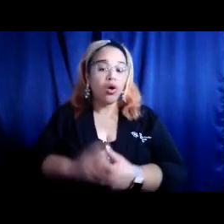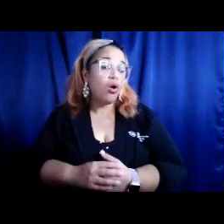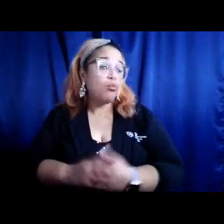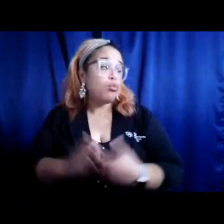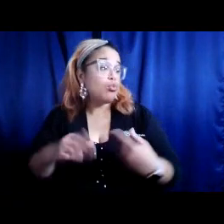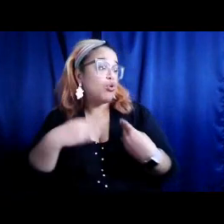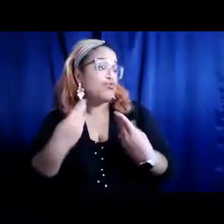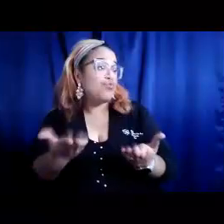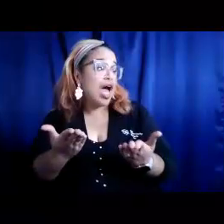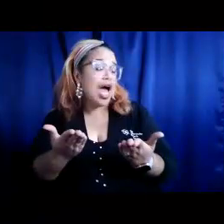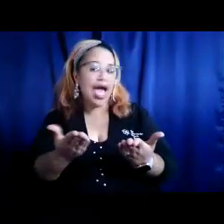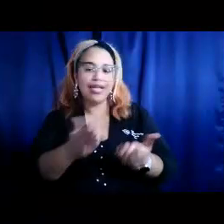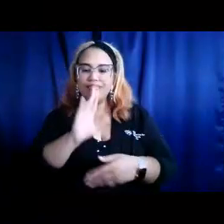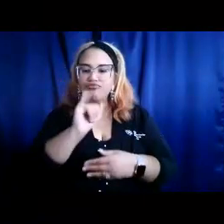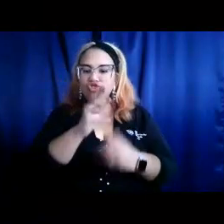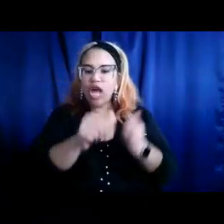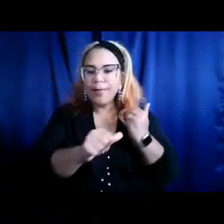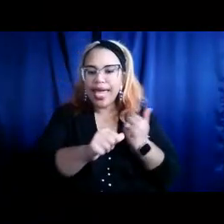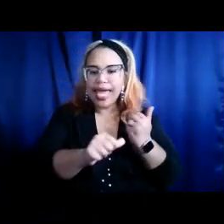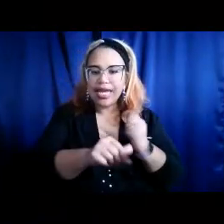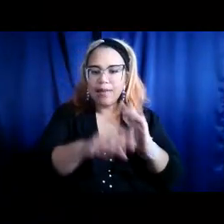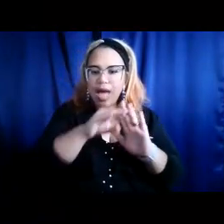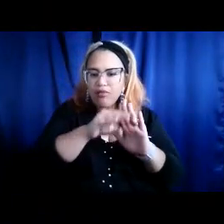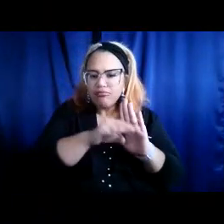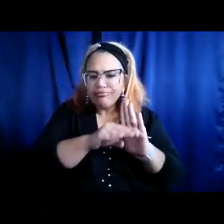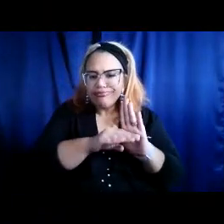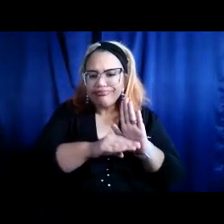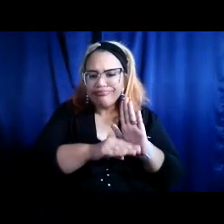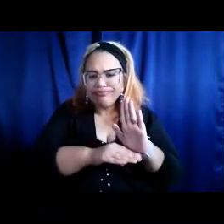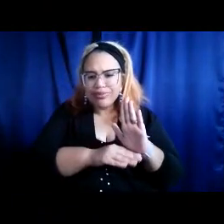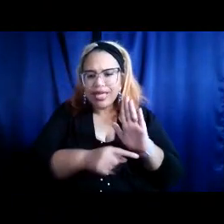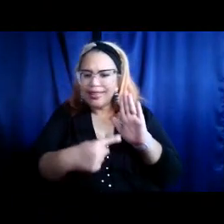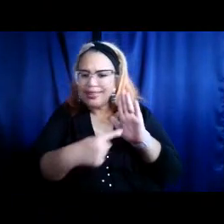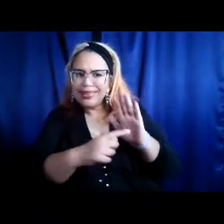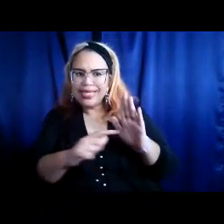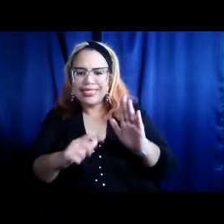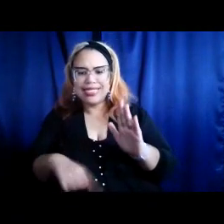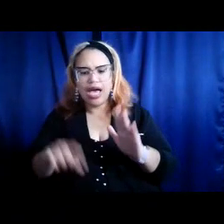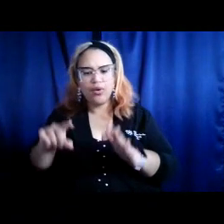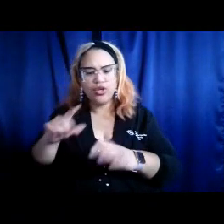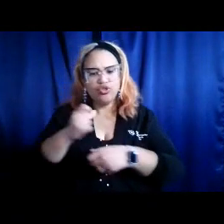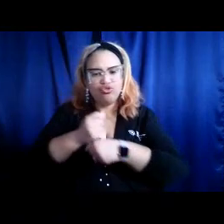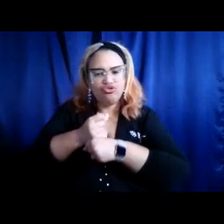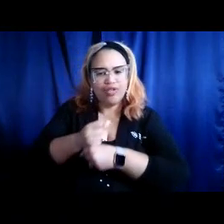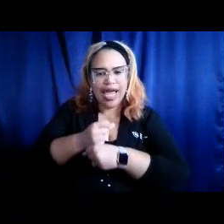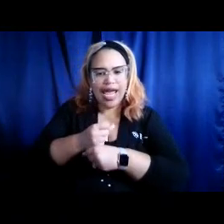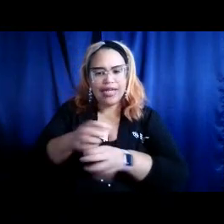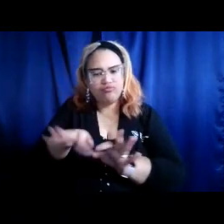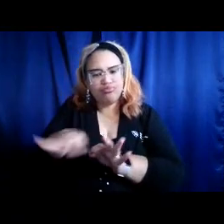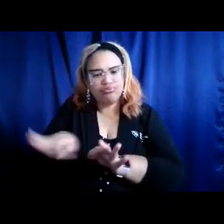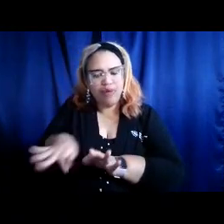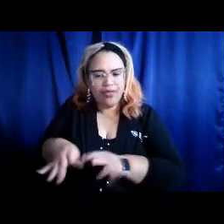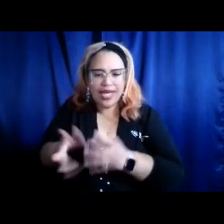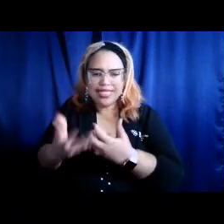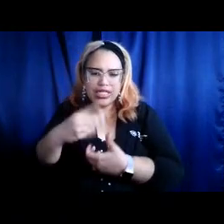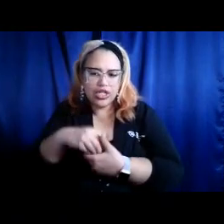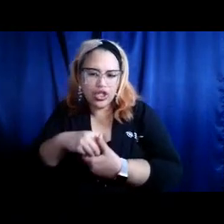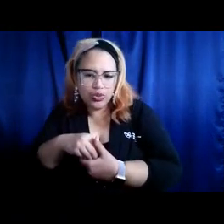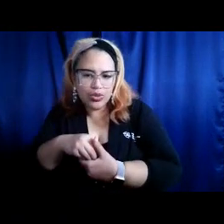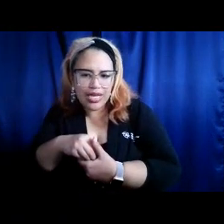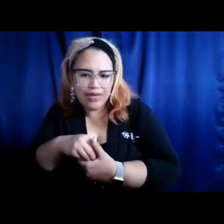using Microsoft's Accessibility Checker. Supervisors can also model inclusive language. For example, using